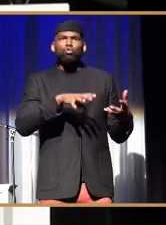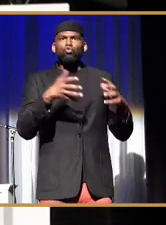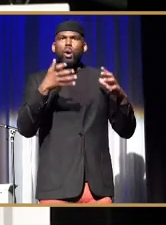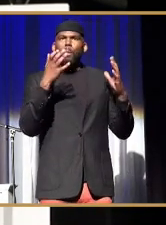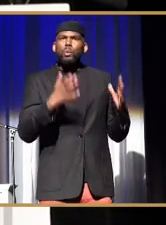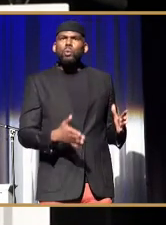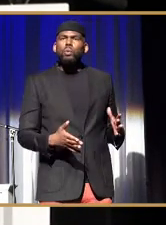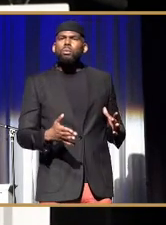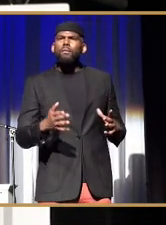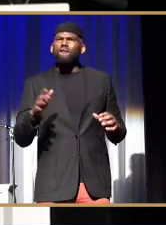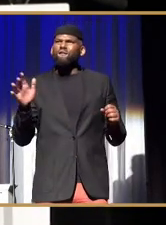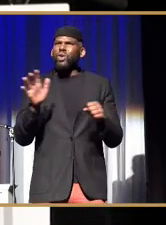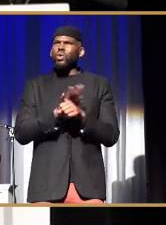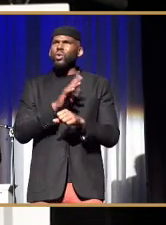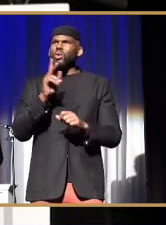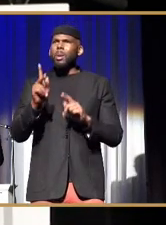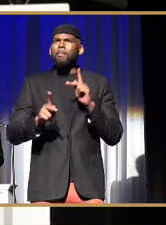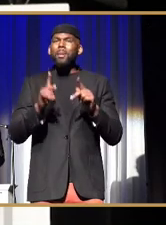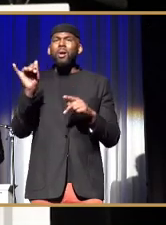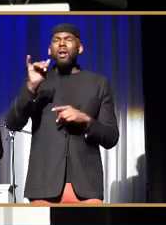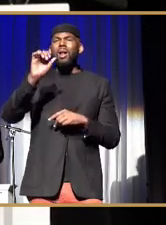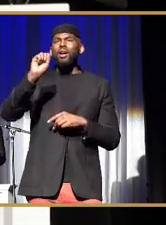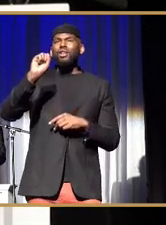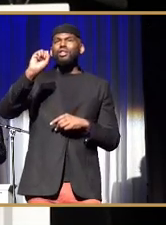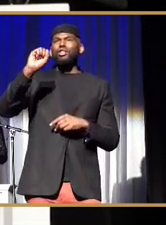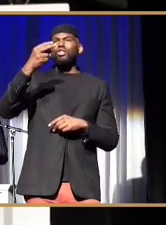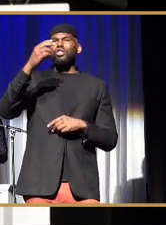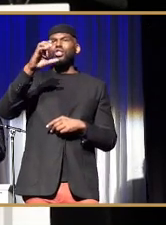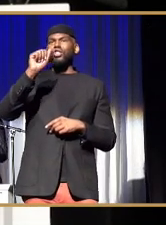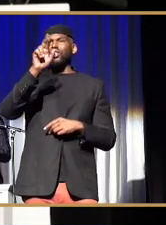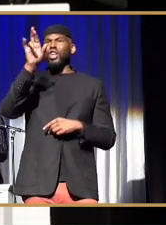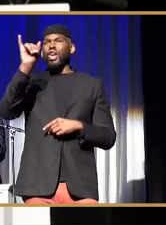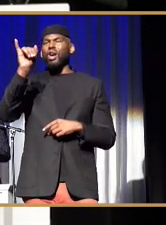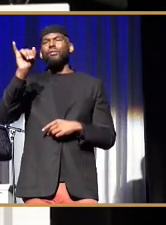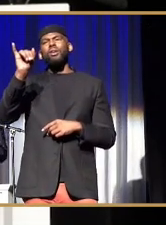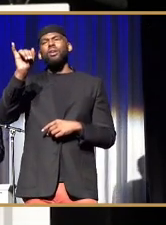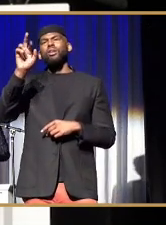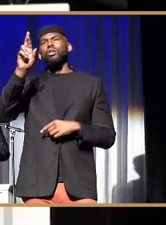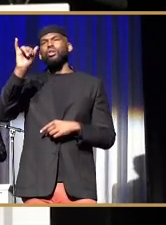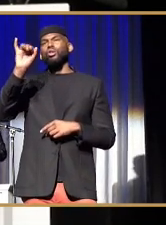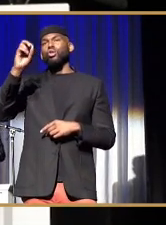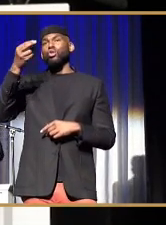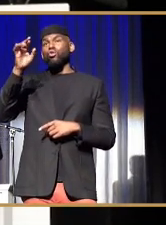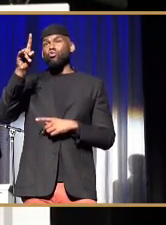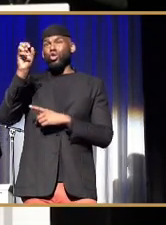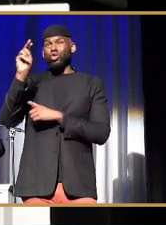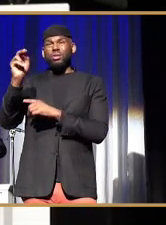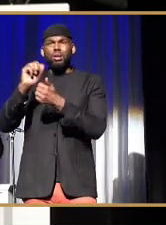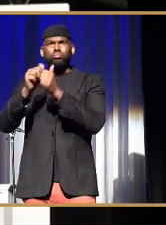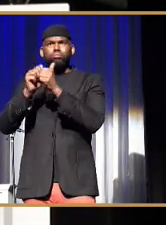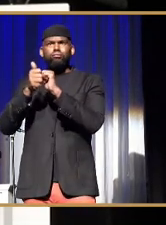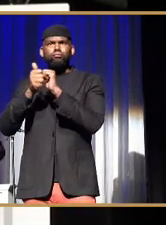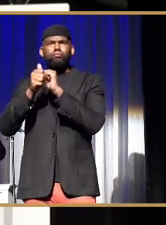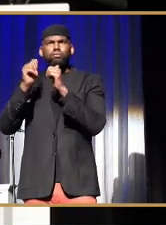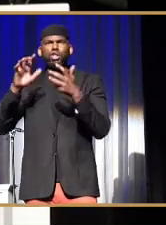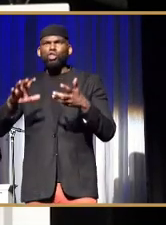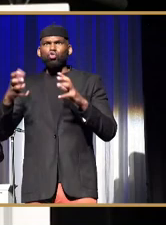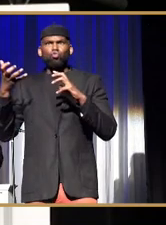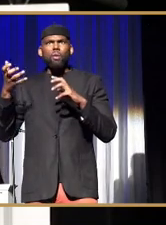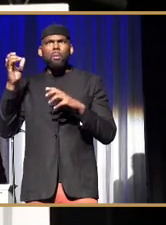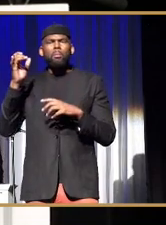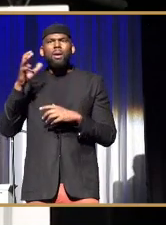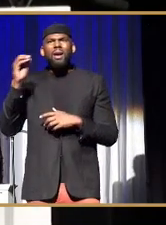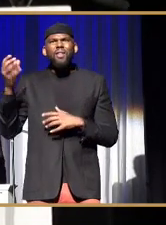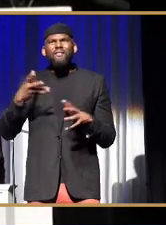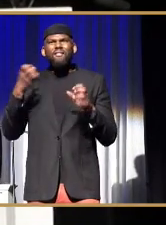disruptors full of people like Sha'Carri Richardson, who disrupted the World Athletics Championship and is the fastest